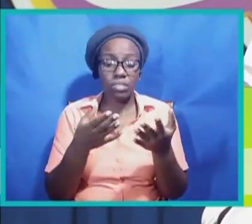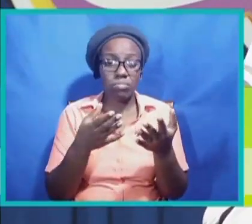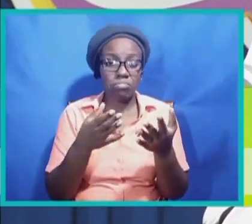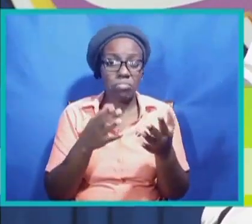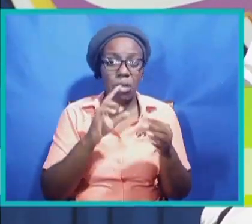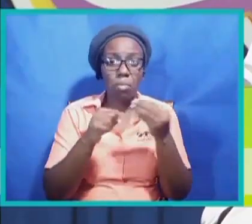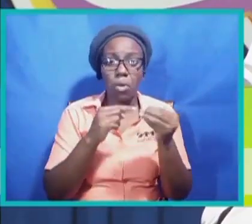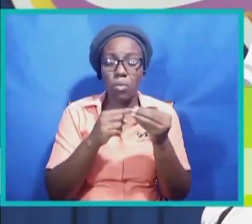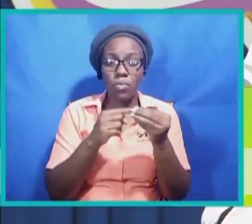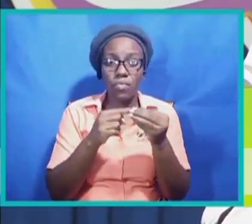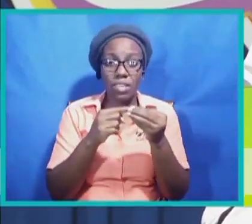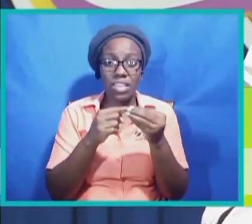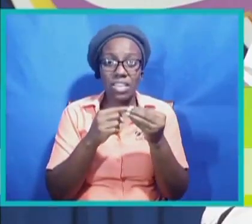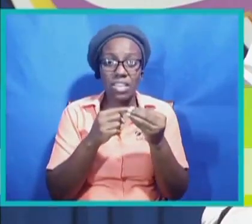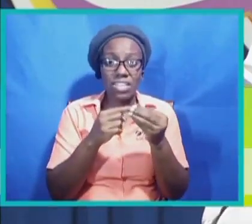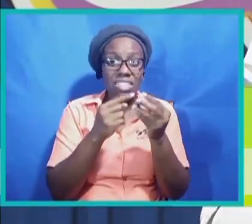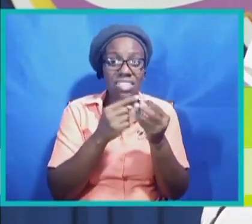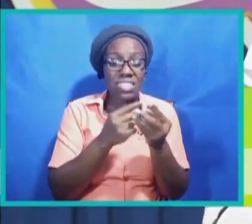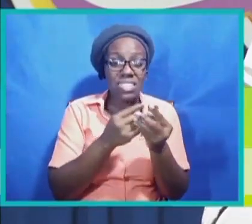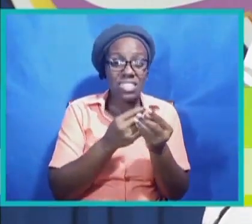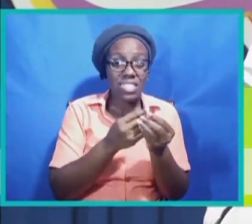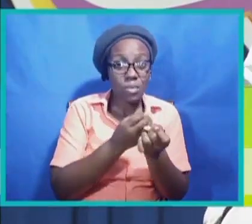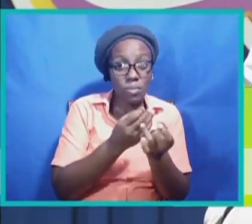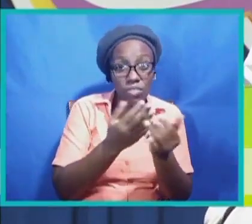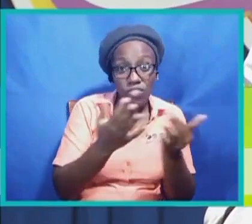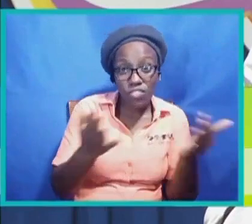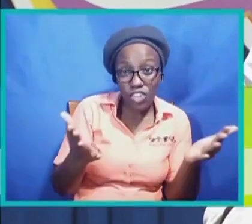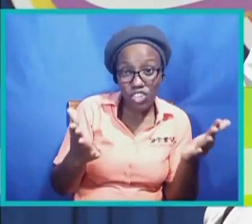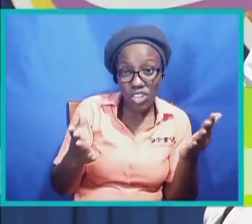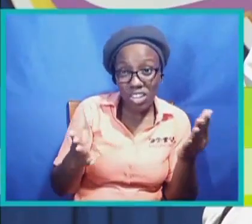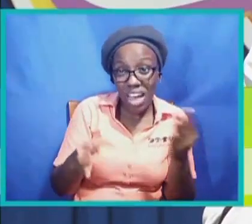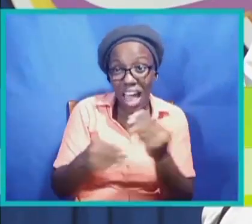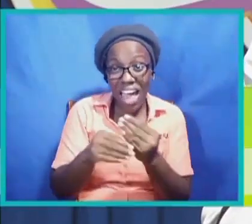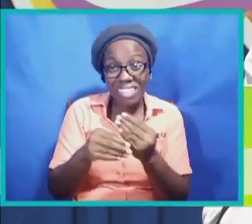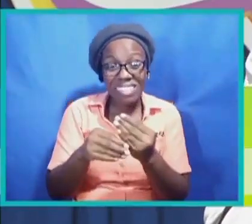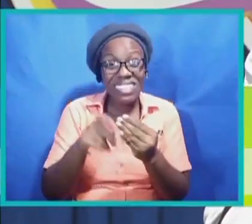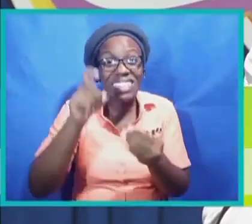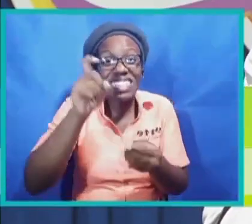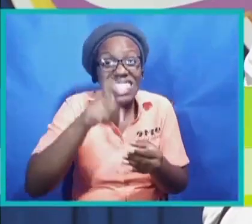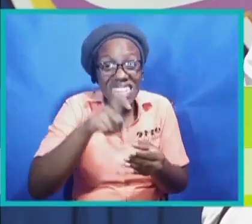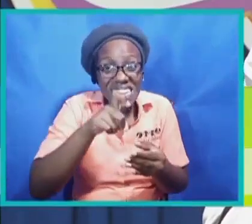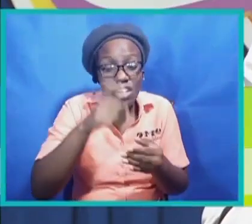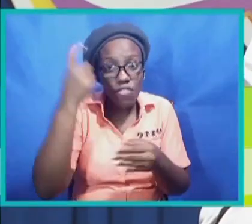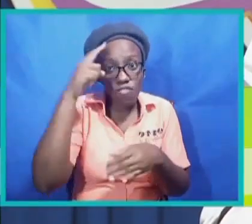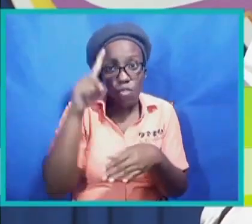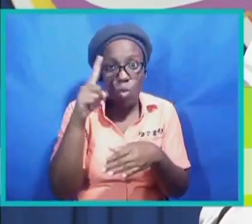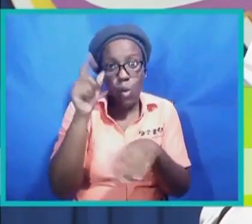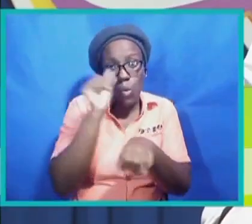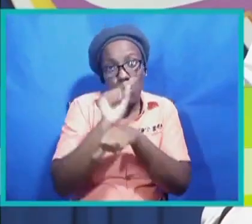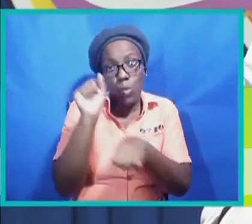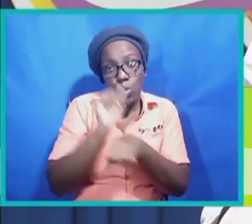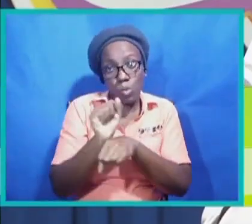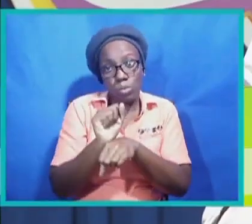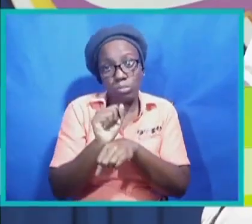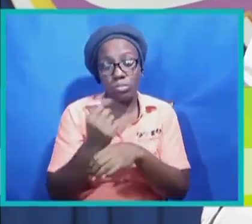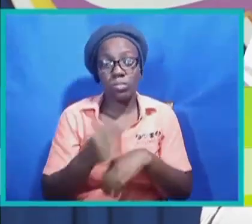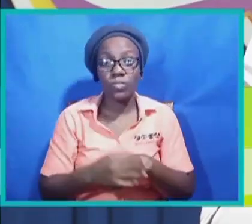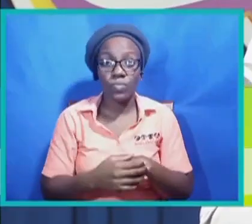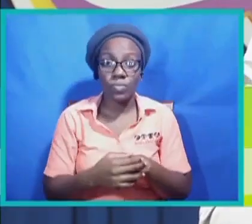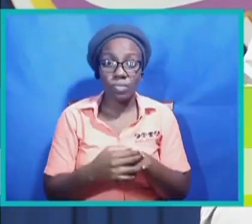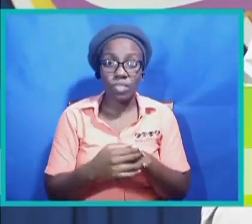And one of the things that we find in the small island scenario is that we can overproduce